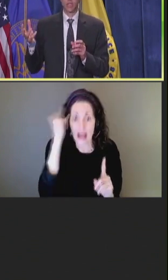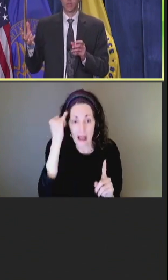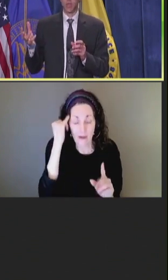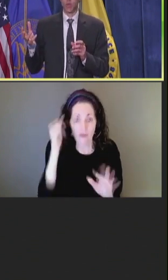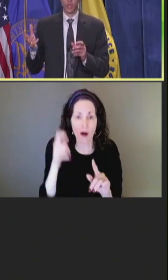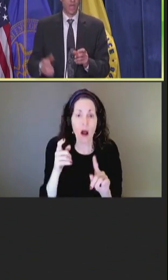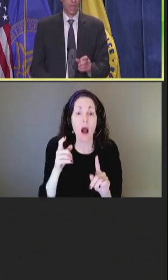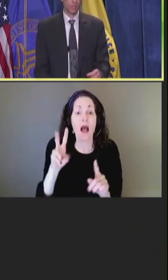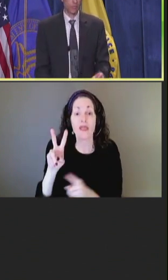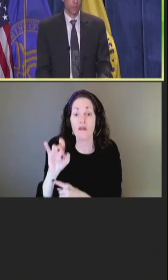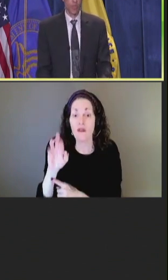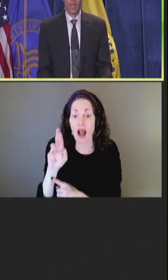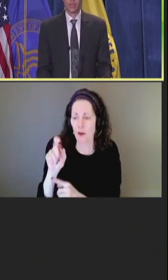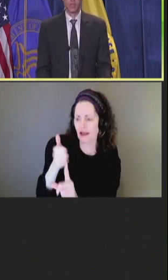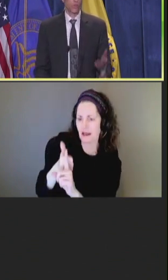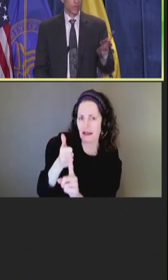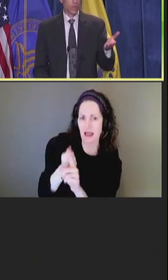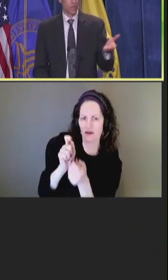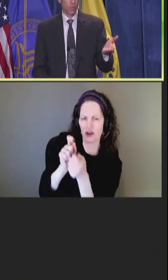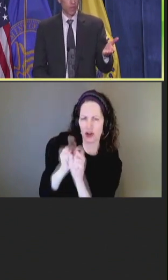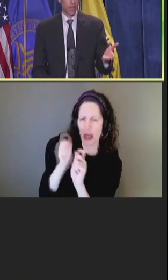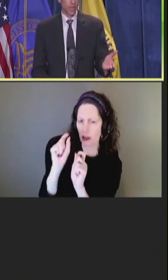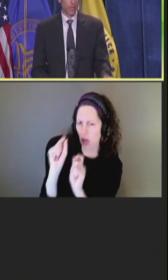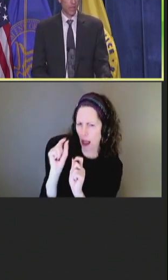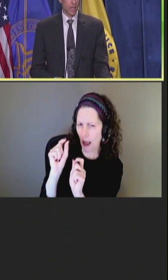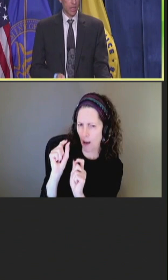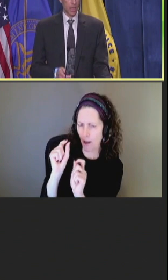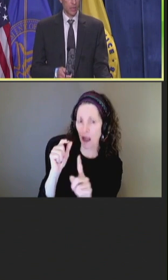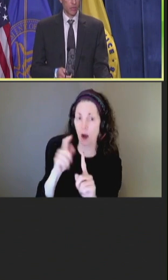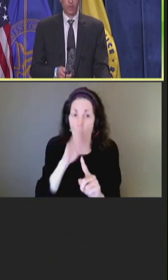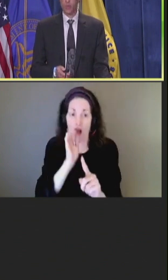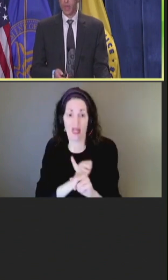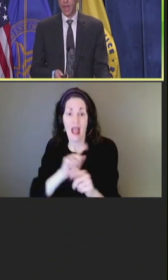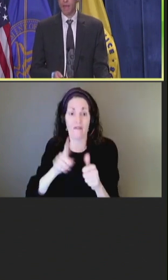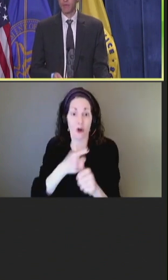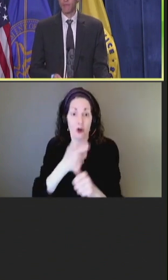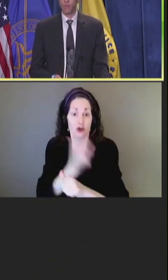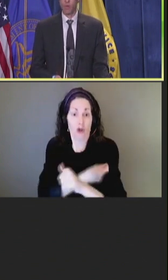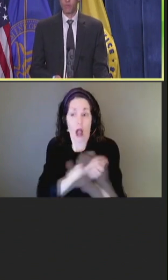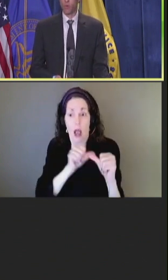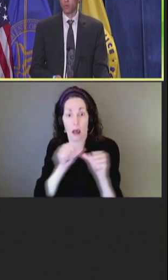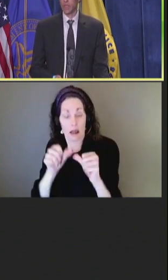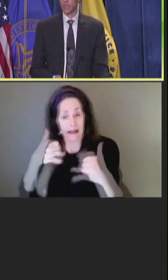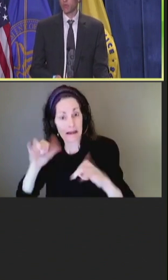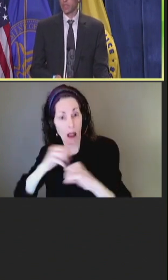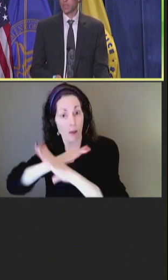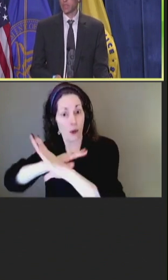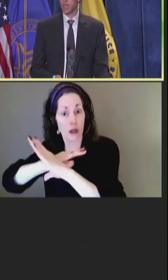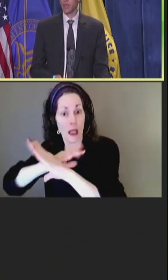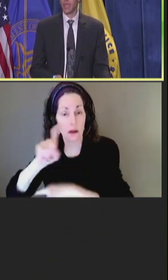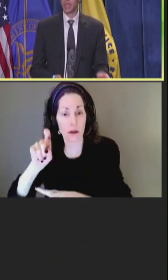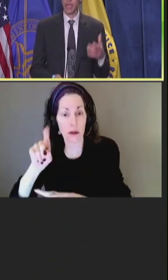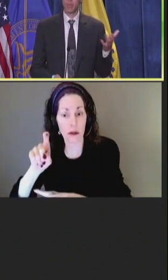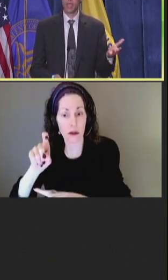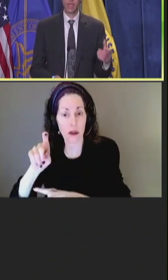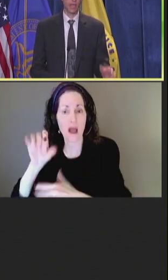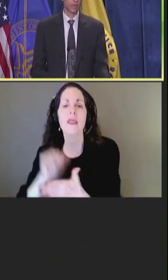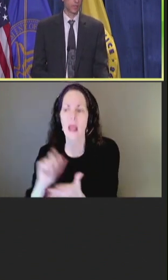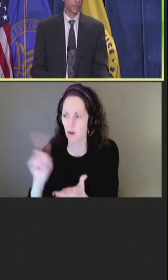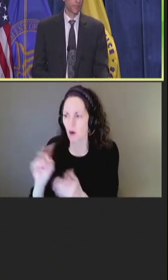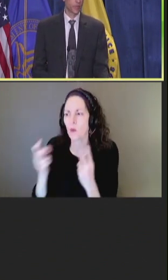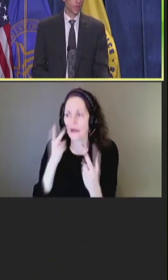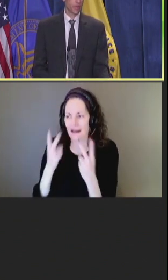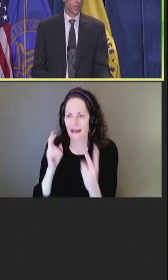changed a little bit over time. And so this is where we're seeing a between 3.5 to 4-fold increase in antibody